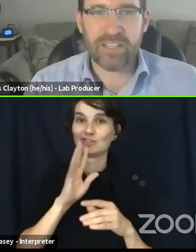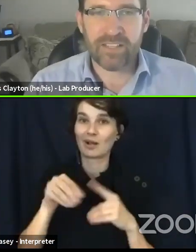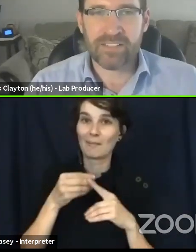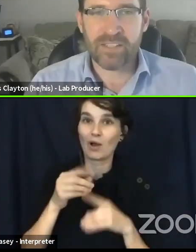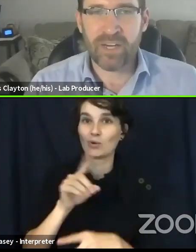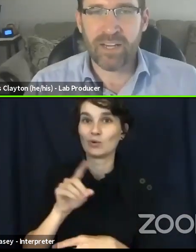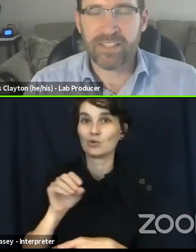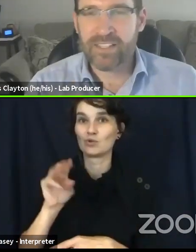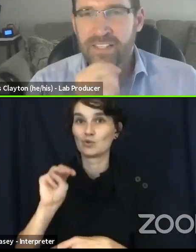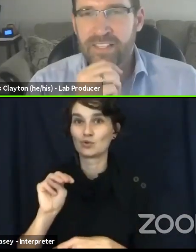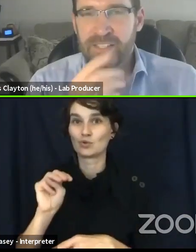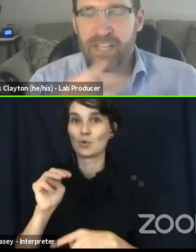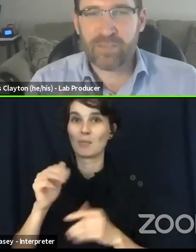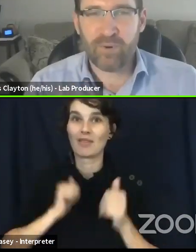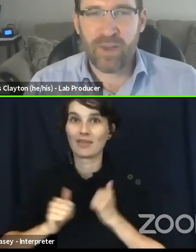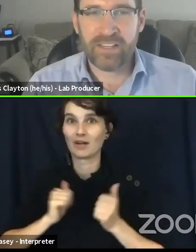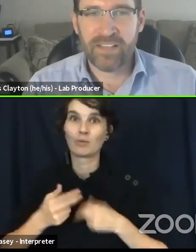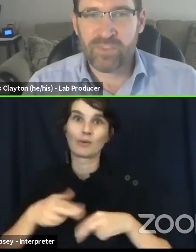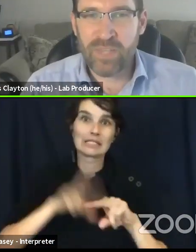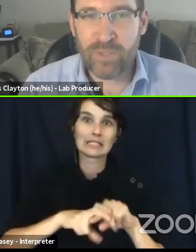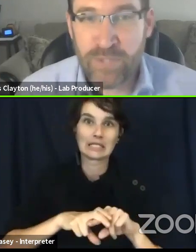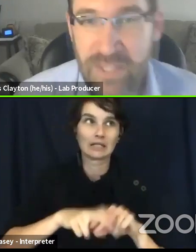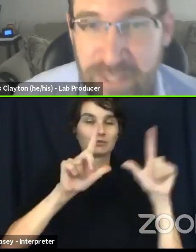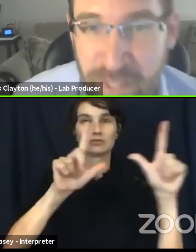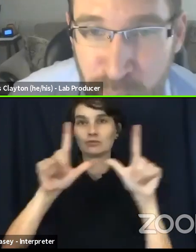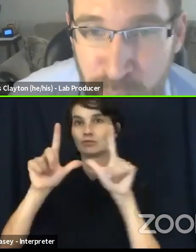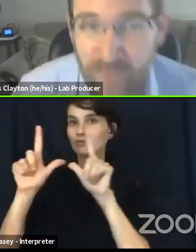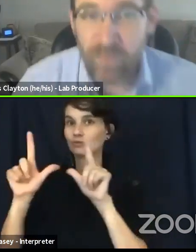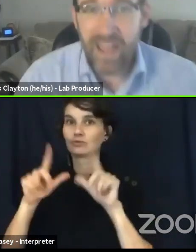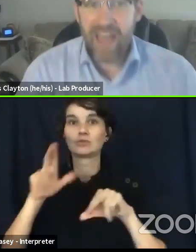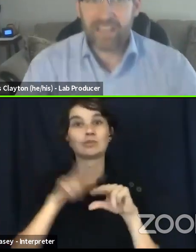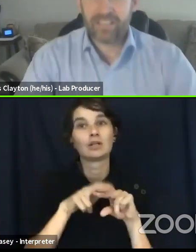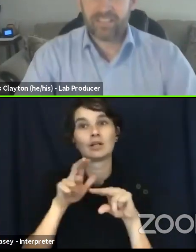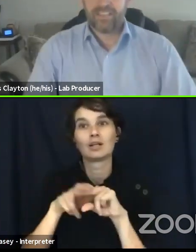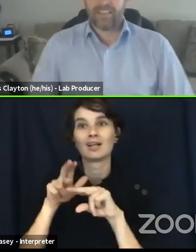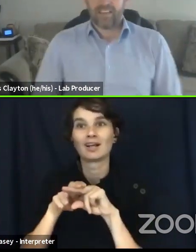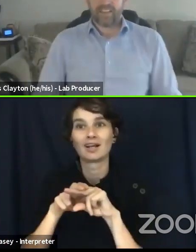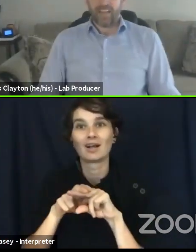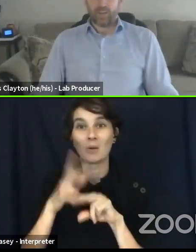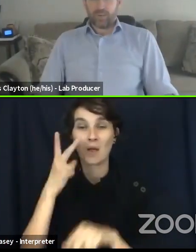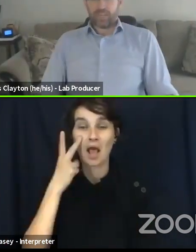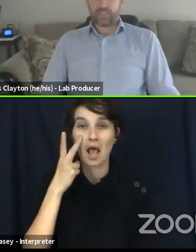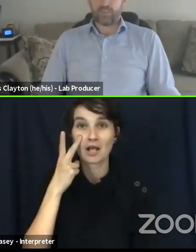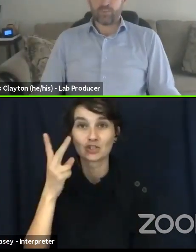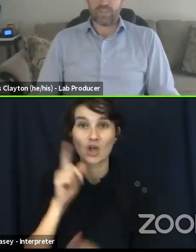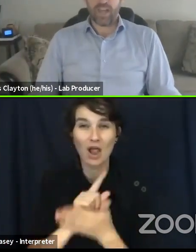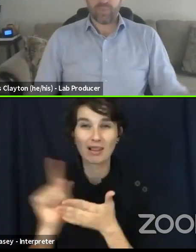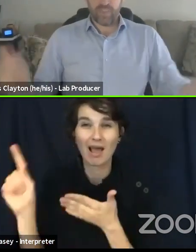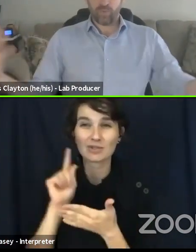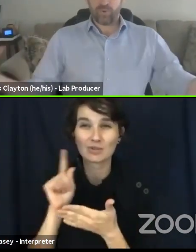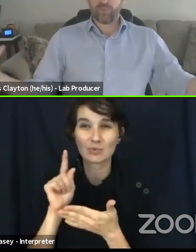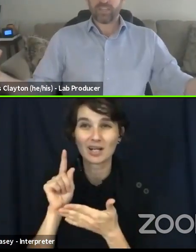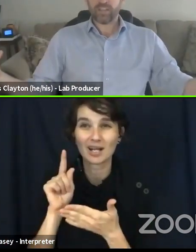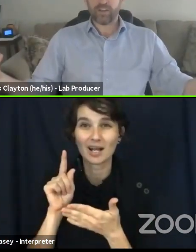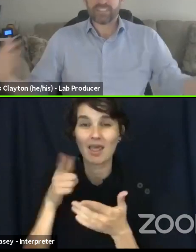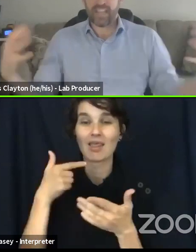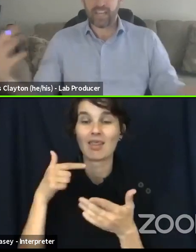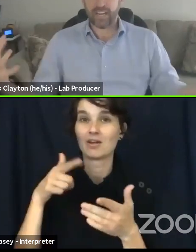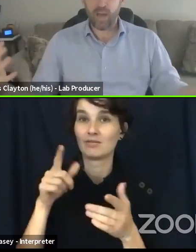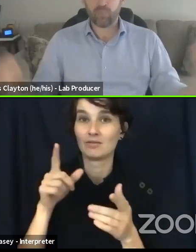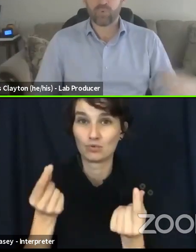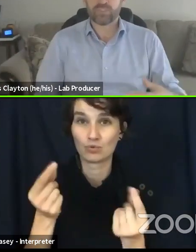how, you know, seeing somebody in Downtown Variety last week who just moved back and like were in a Zoom shot, but they were from here